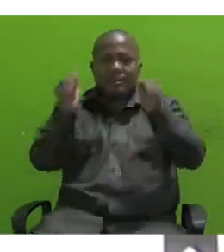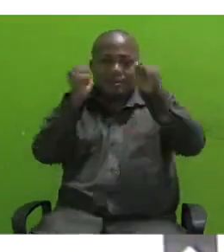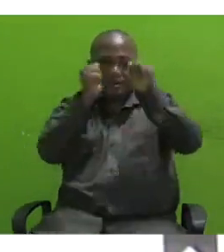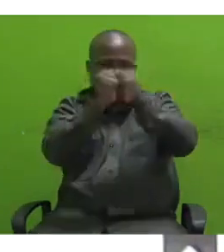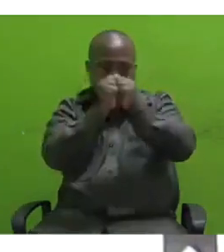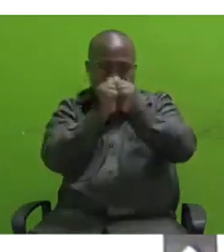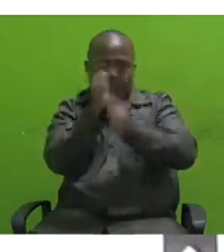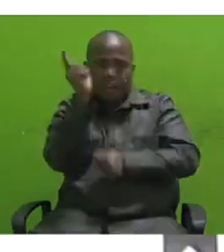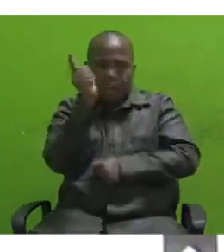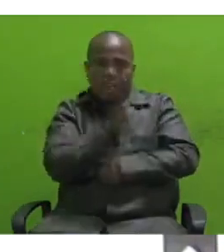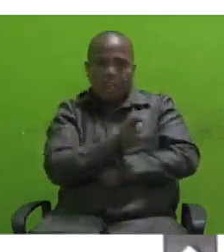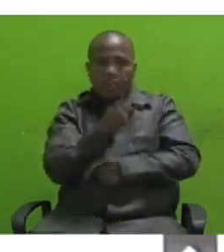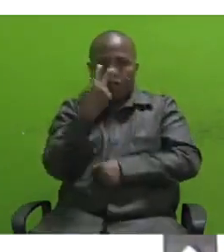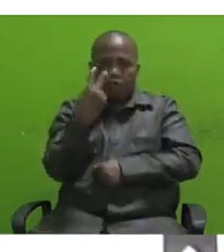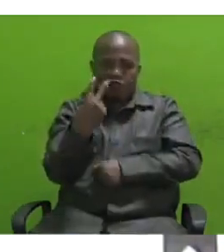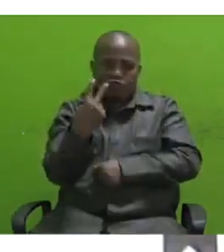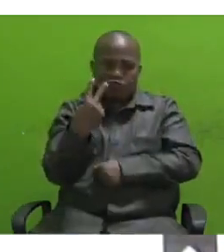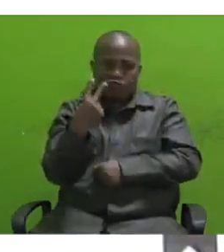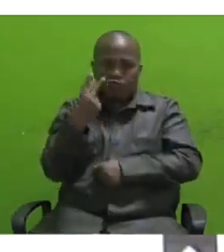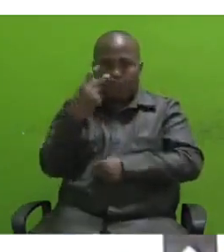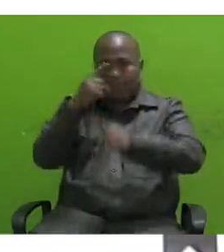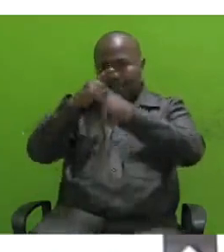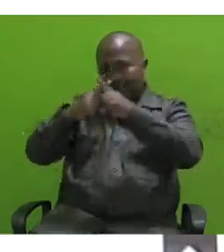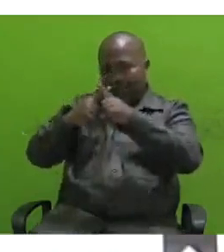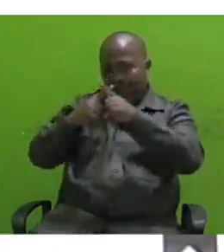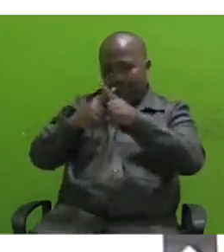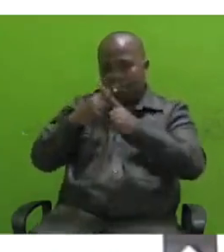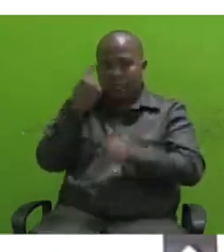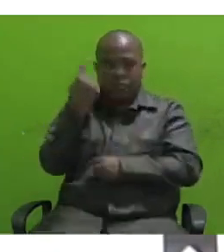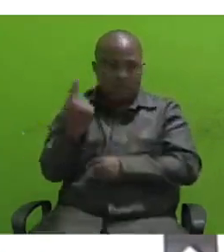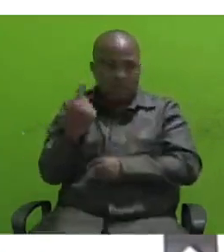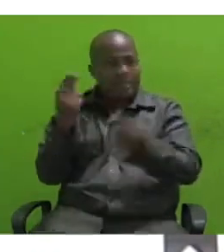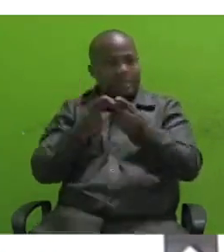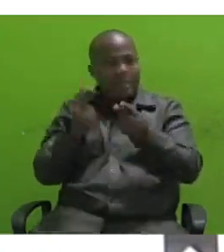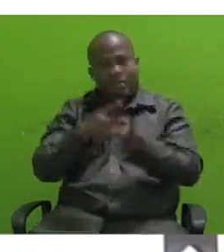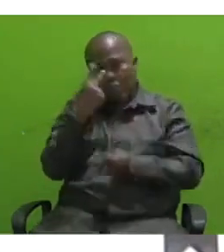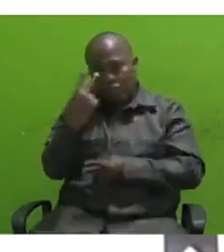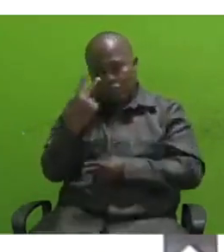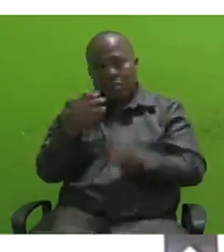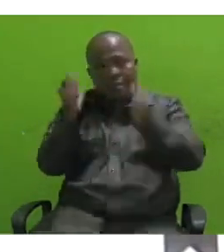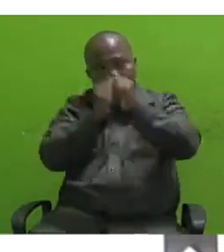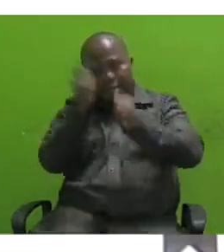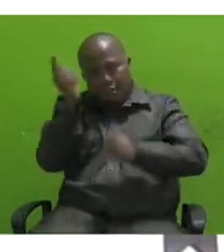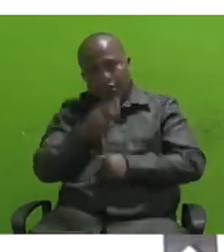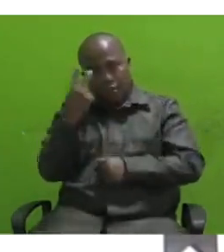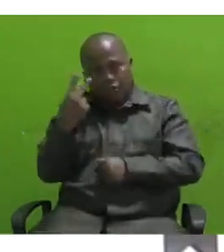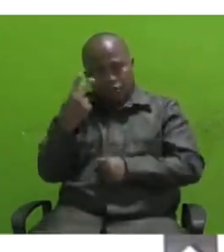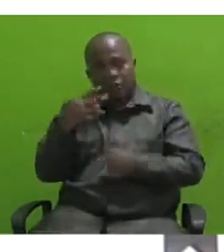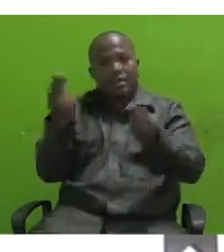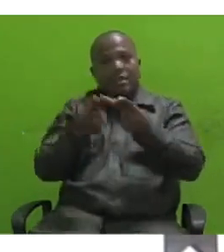over 2 times 1, which is only 2. So 10 over 2, this is equal to